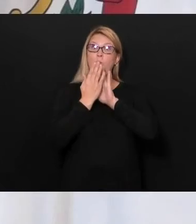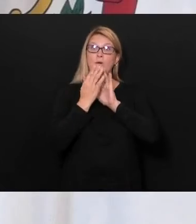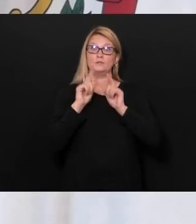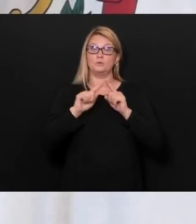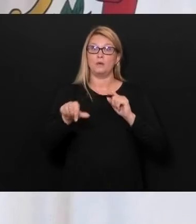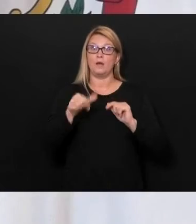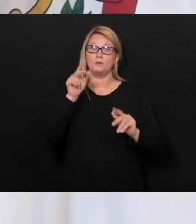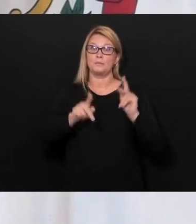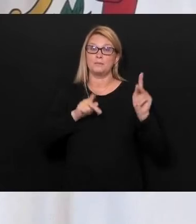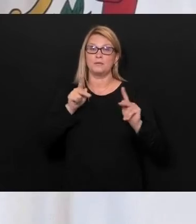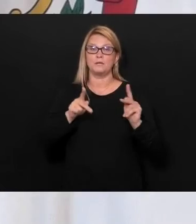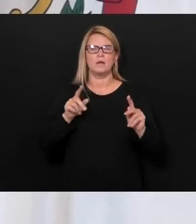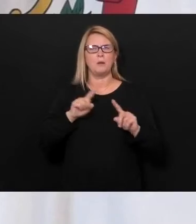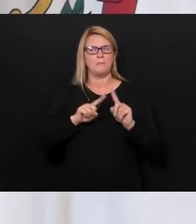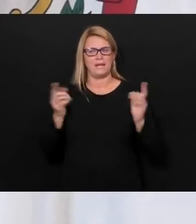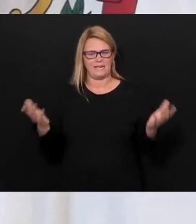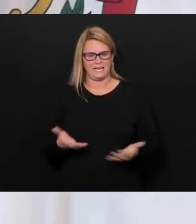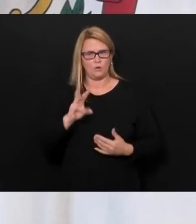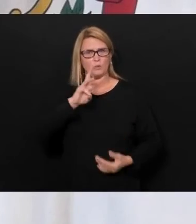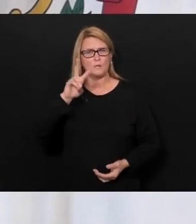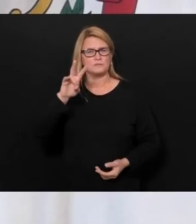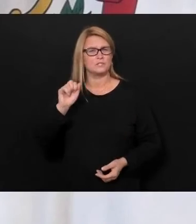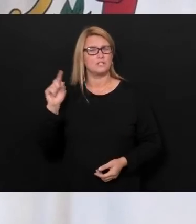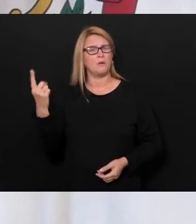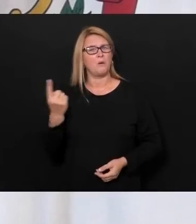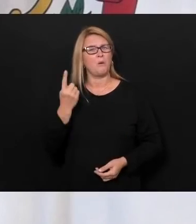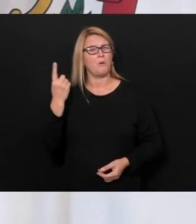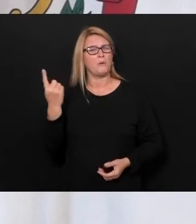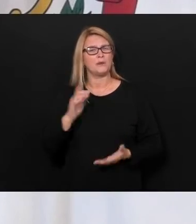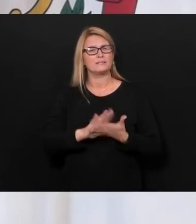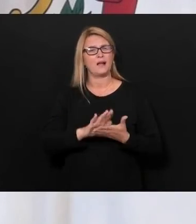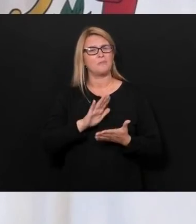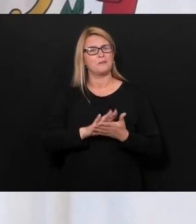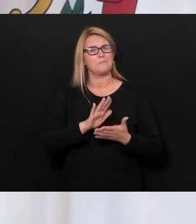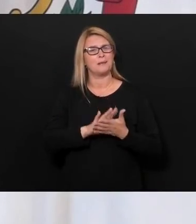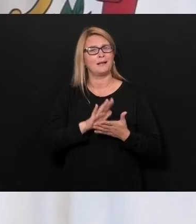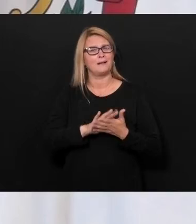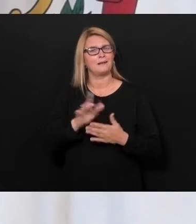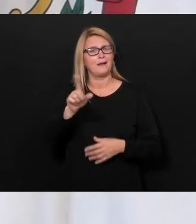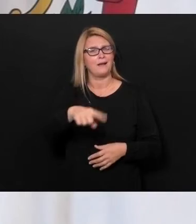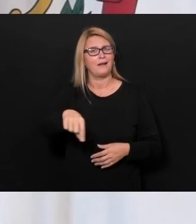extremely complimentary of West Virginia. You know me well enough to know that,